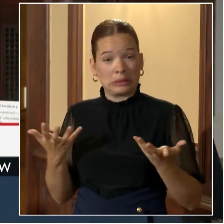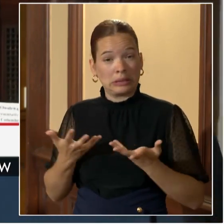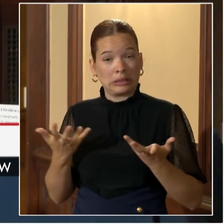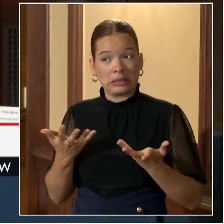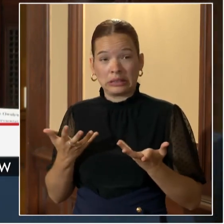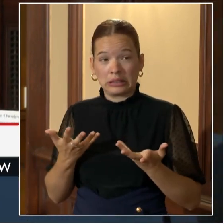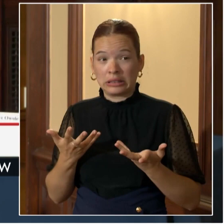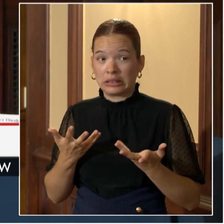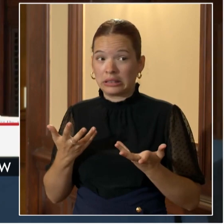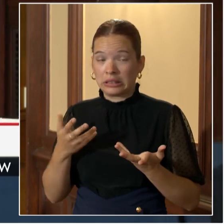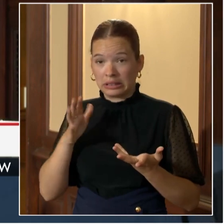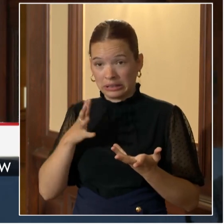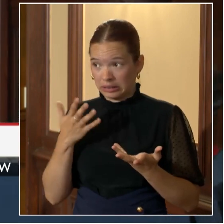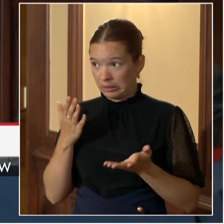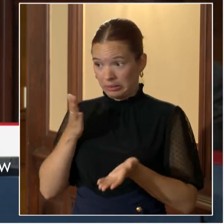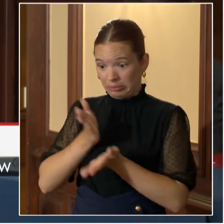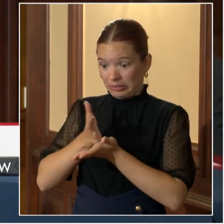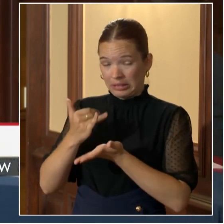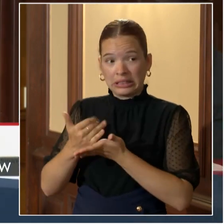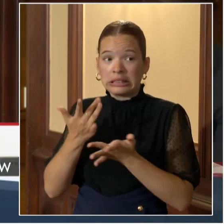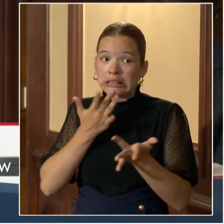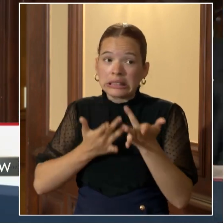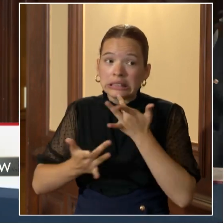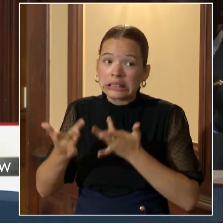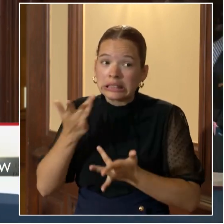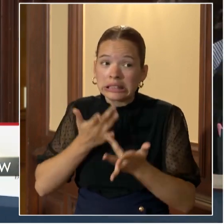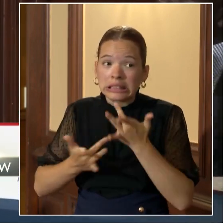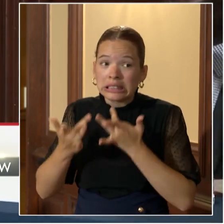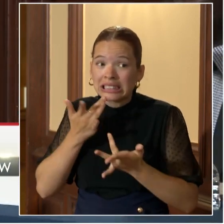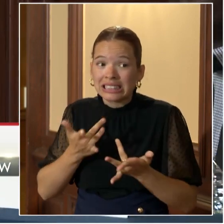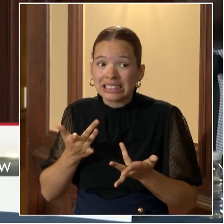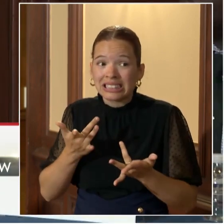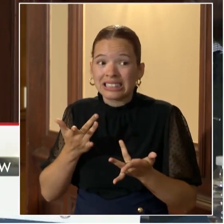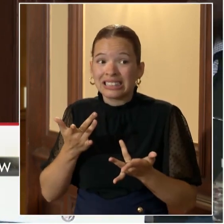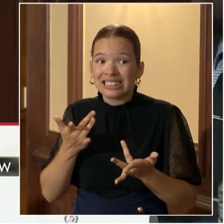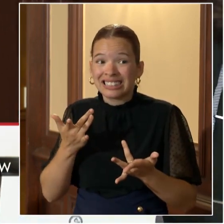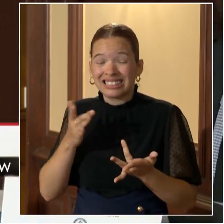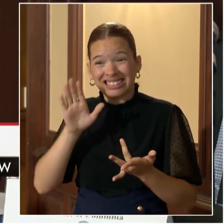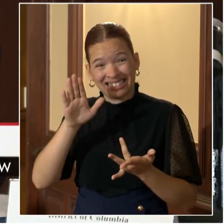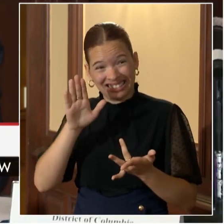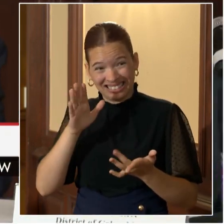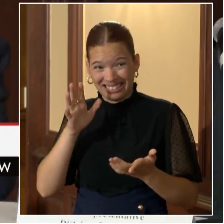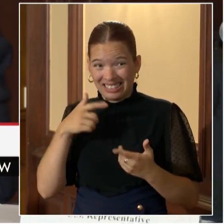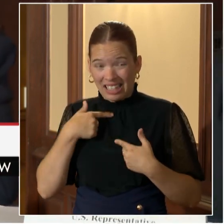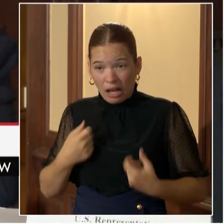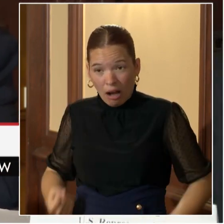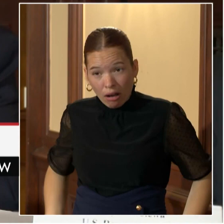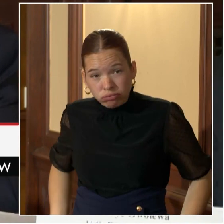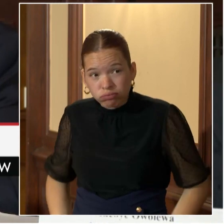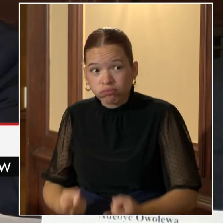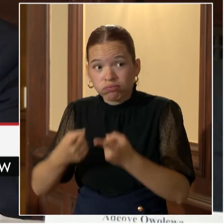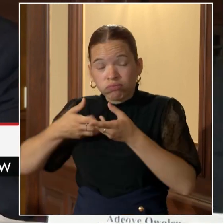priority spends $20 billion and gives us